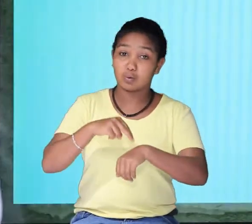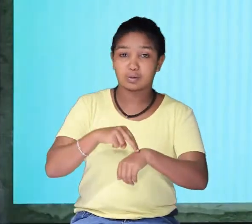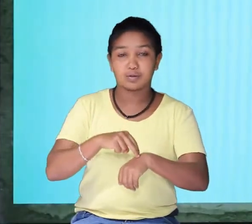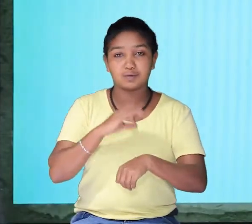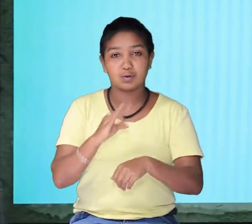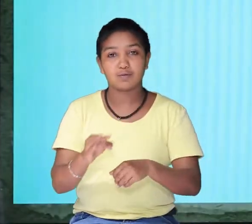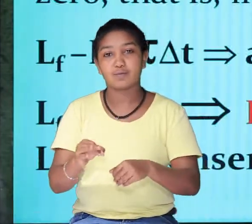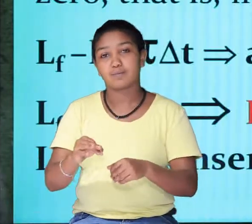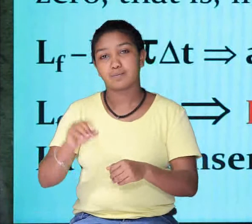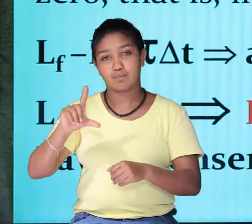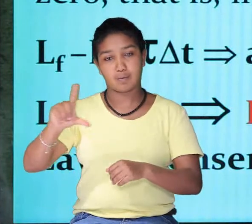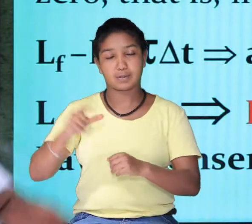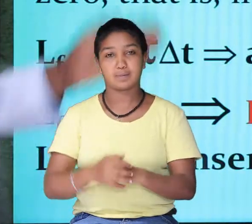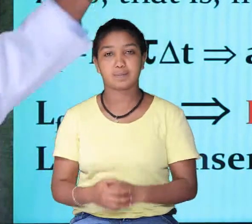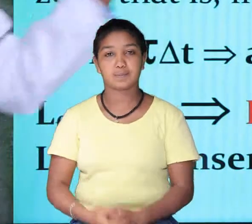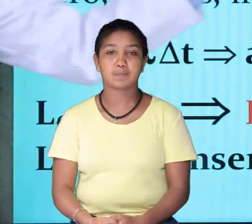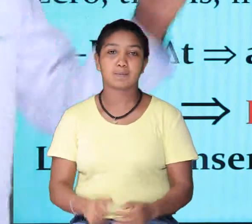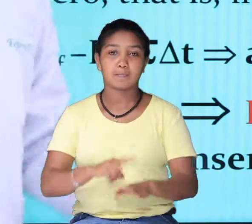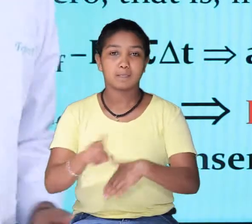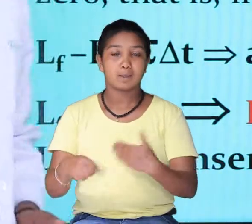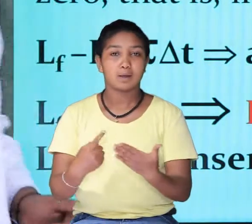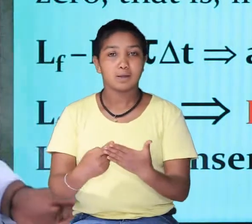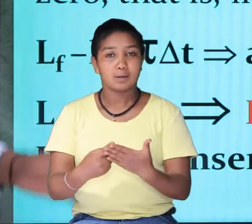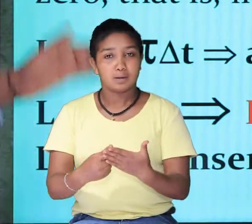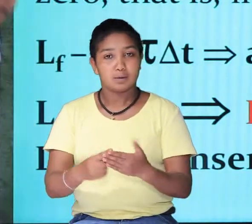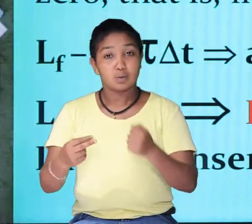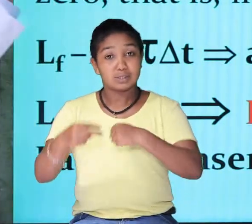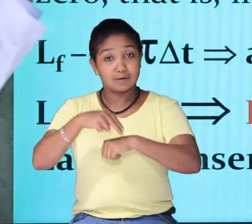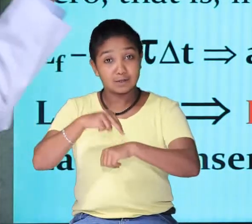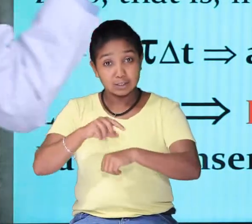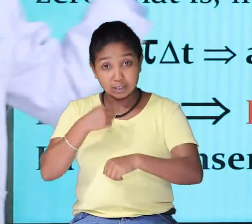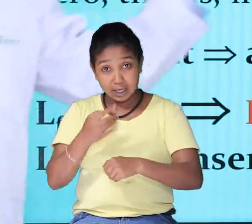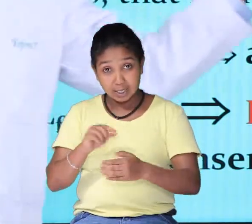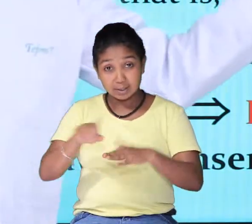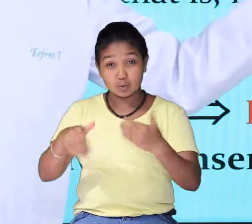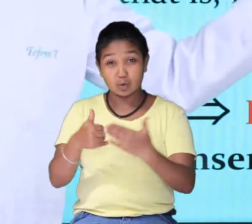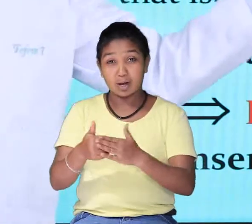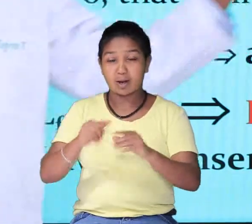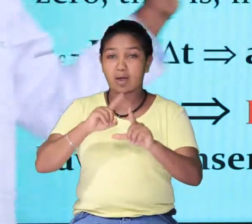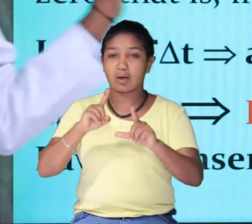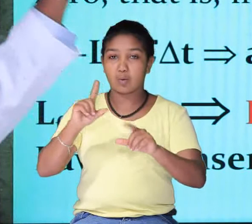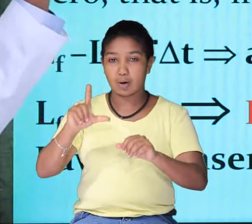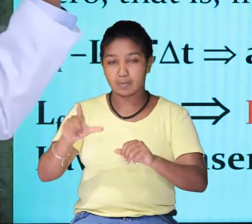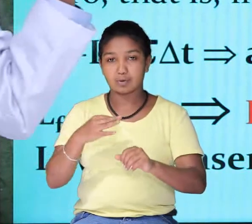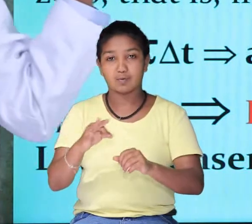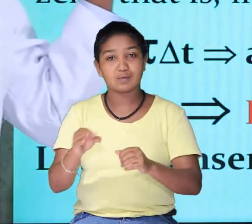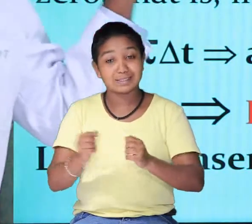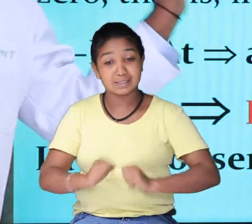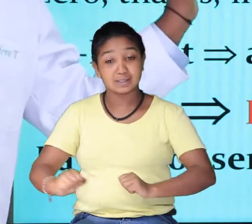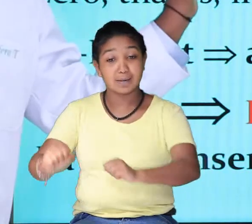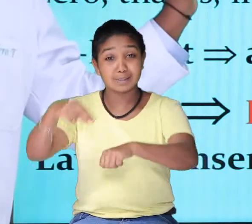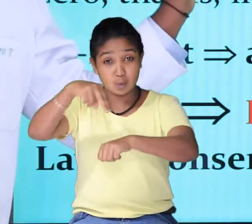angular momentum. So conservation of angular momentum tells us that the total angular momentum of a system